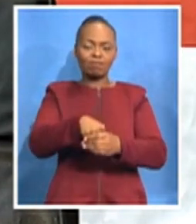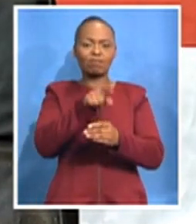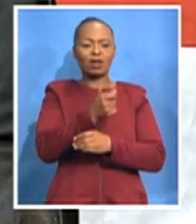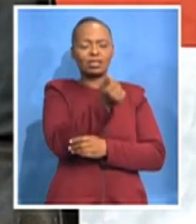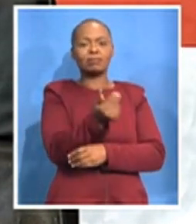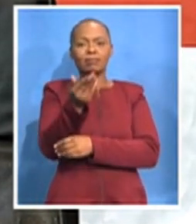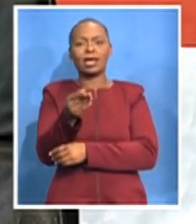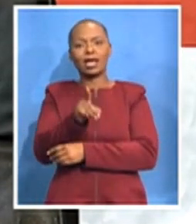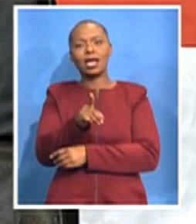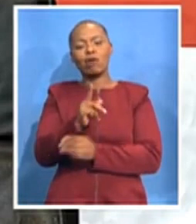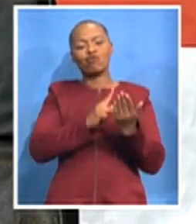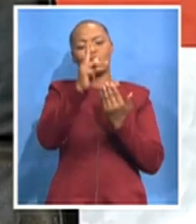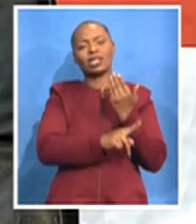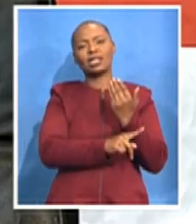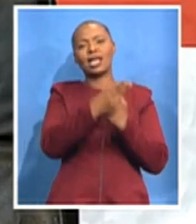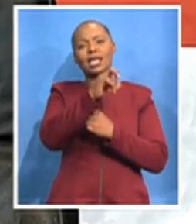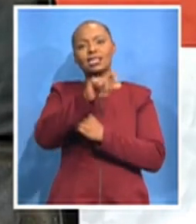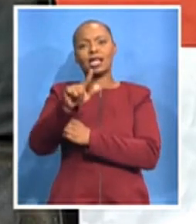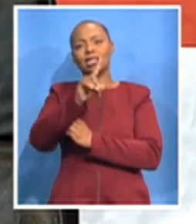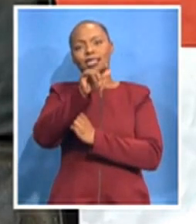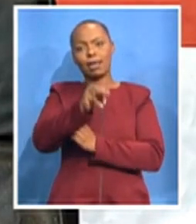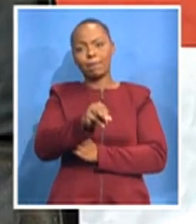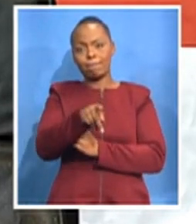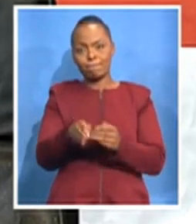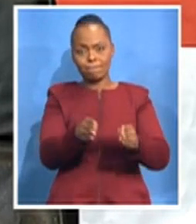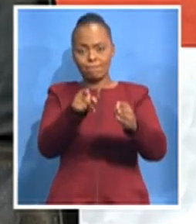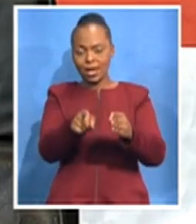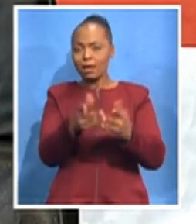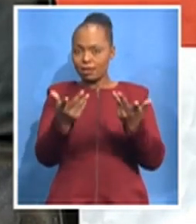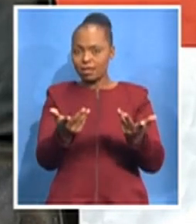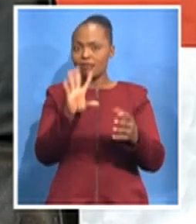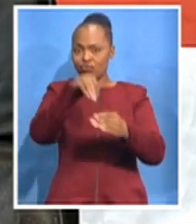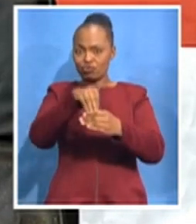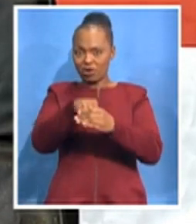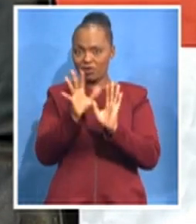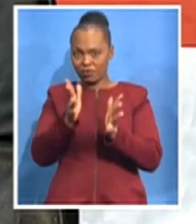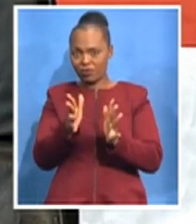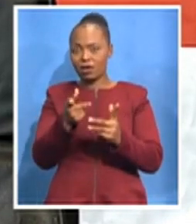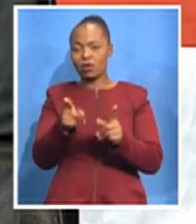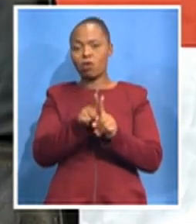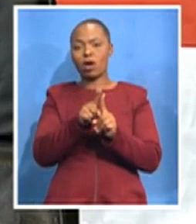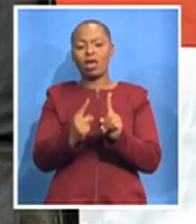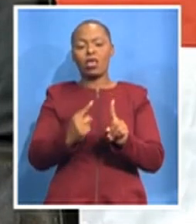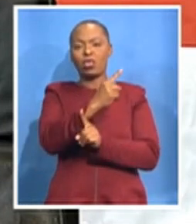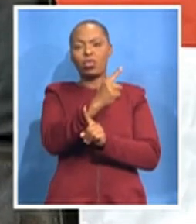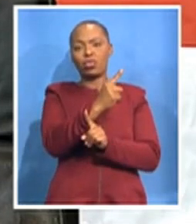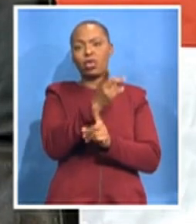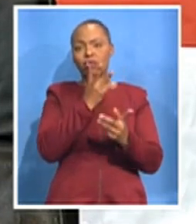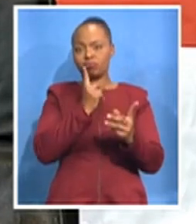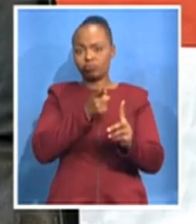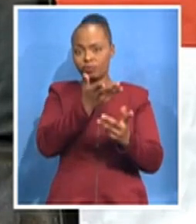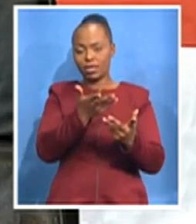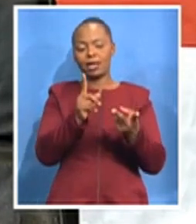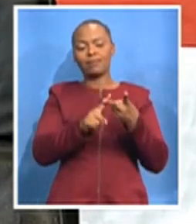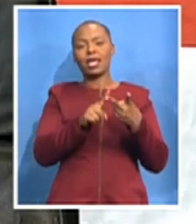Hazelmere Dam wall, and if so, whether such involvement constitute improper conduct. And the next issue, we investigated whether the